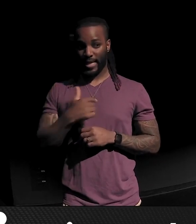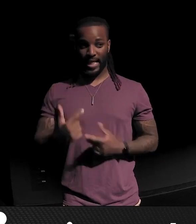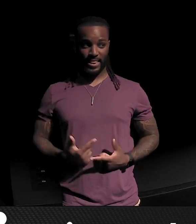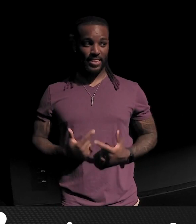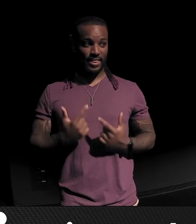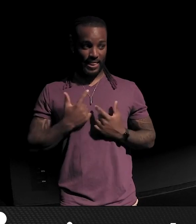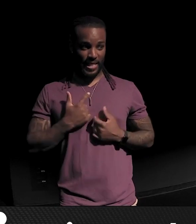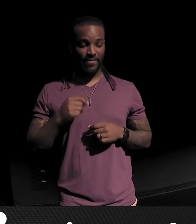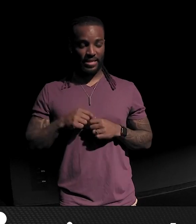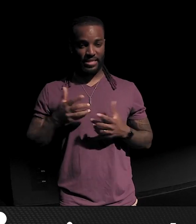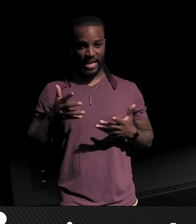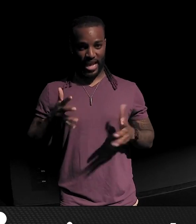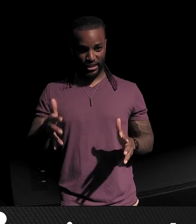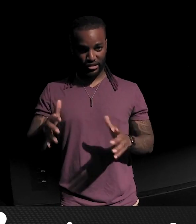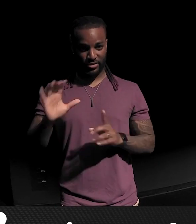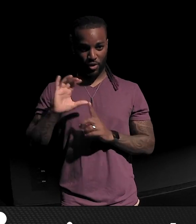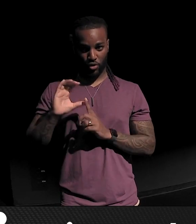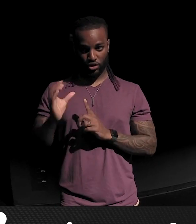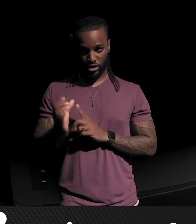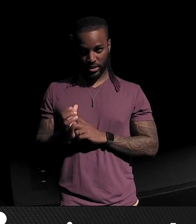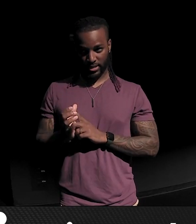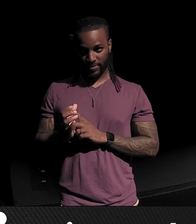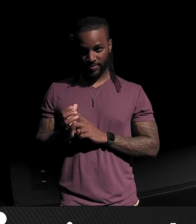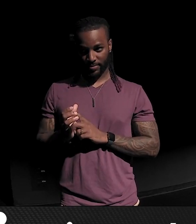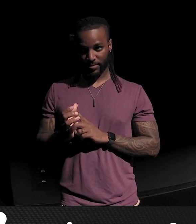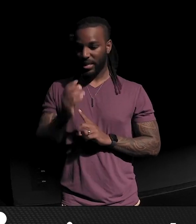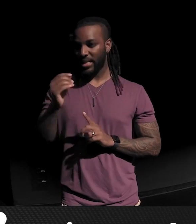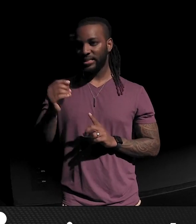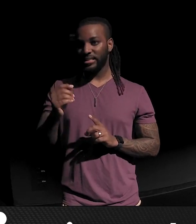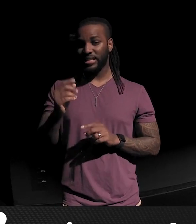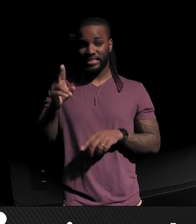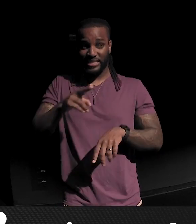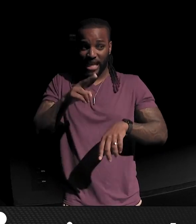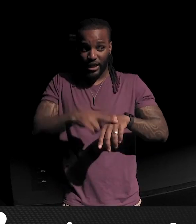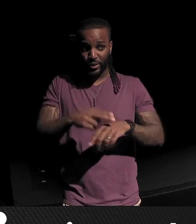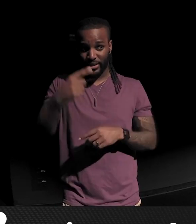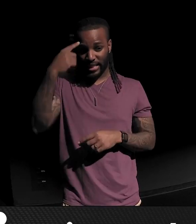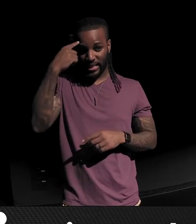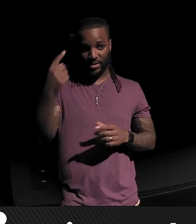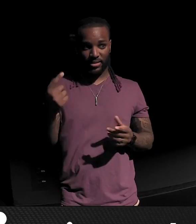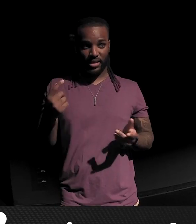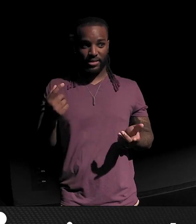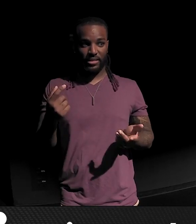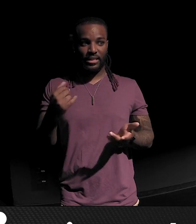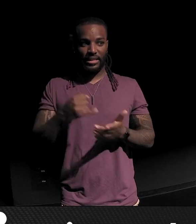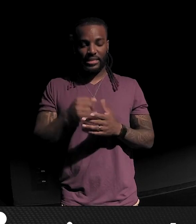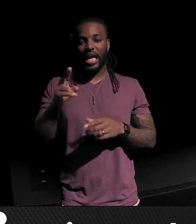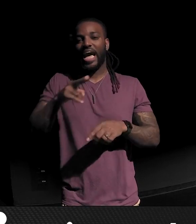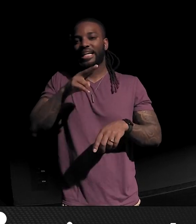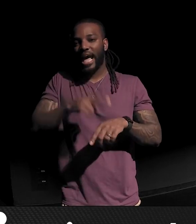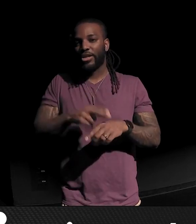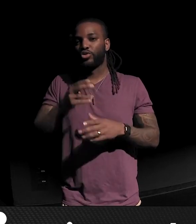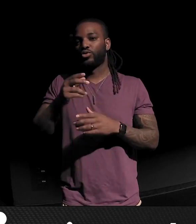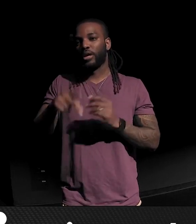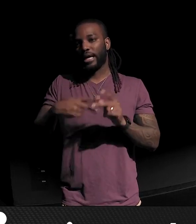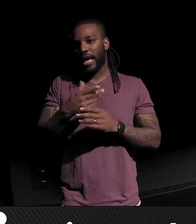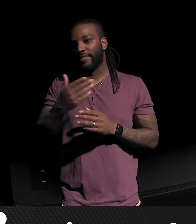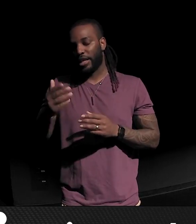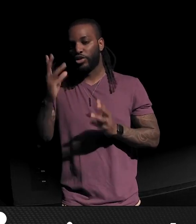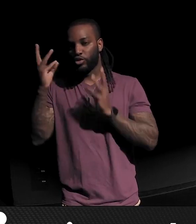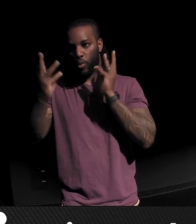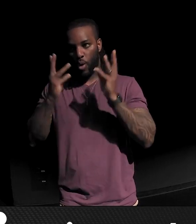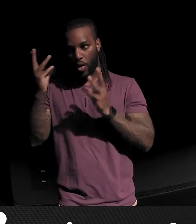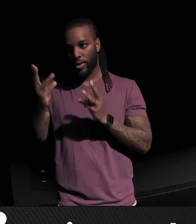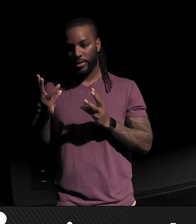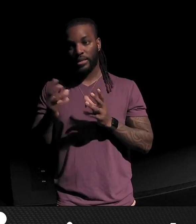in an anxious culture. And it's natural to think, it's a natural kind of thing to worry. There's a lot of